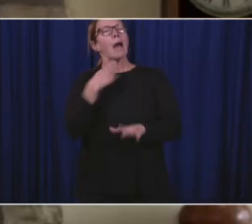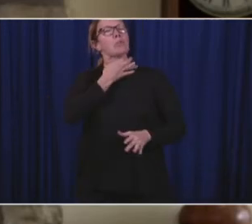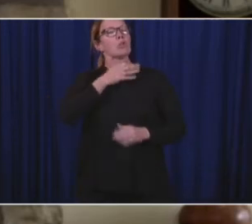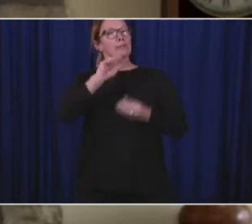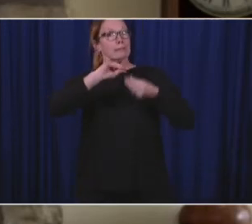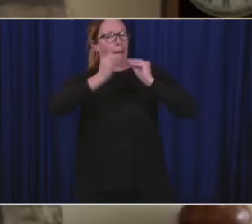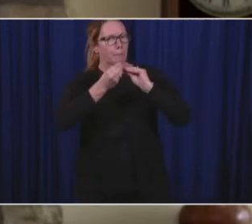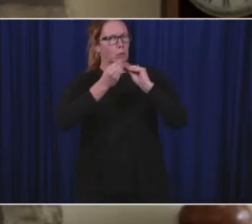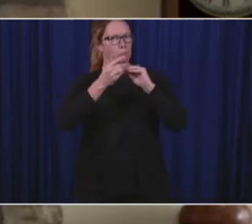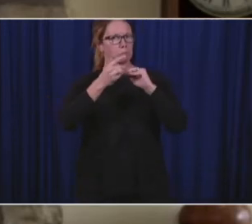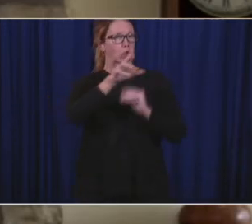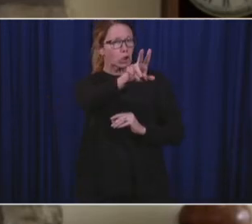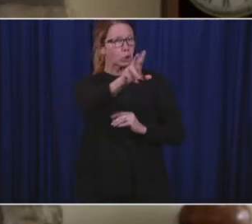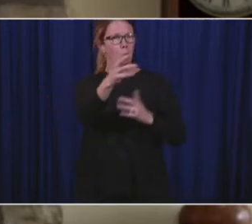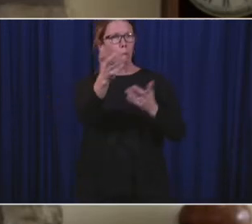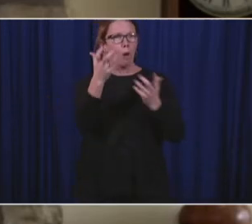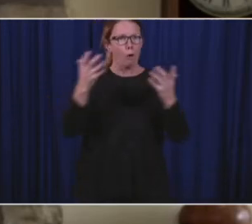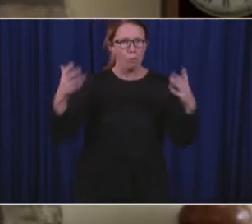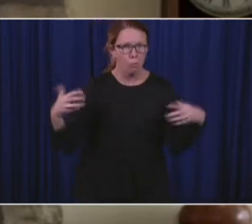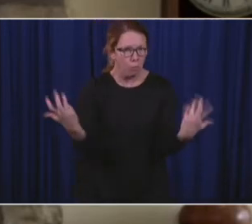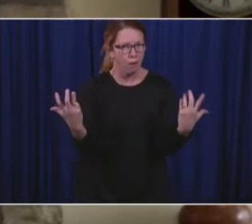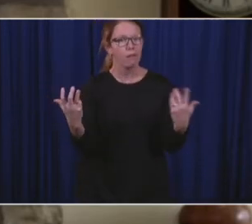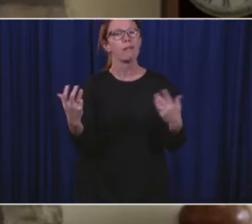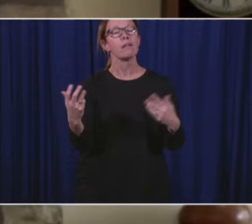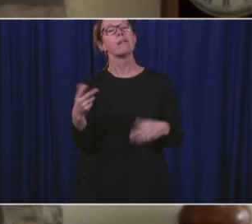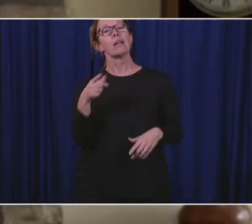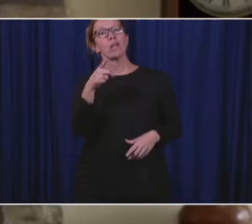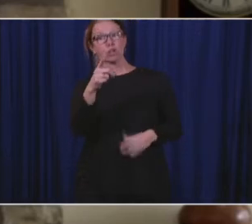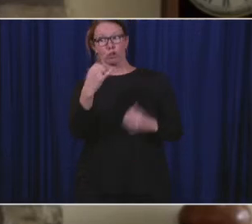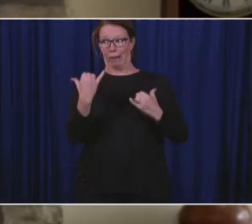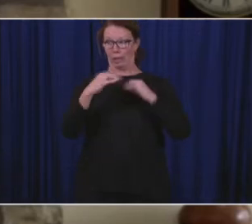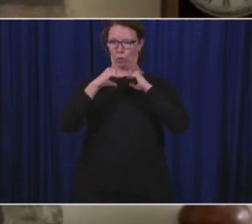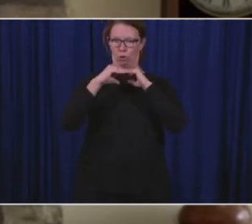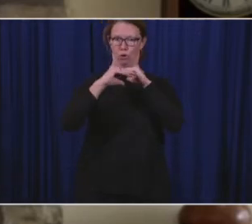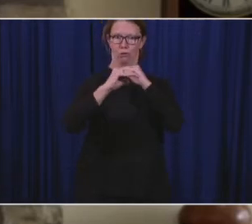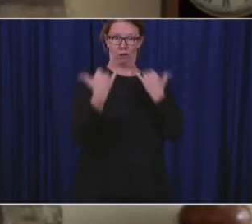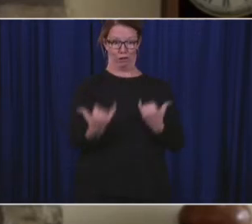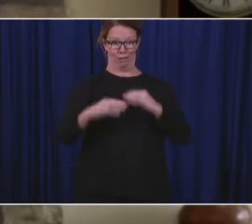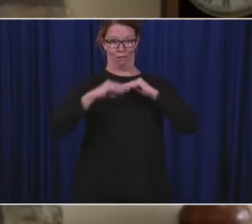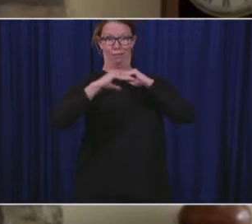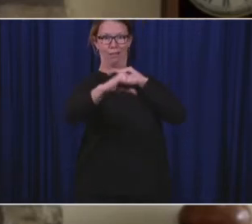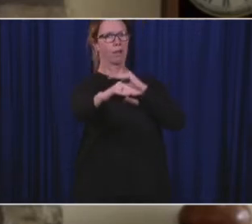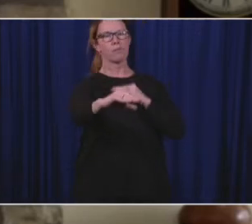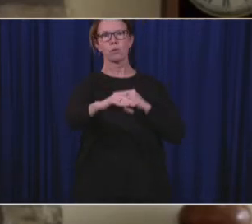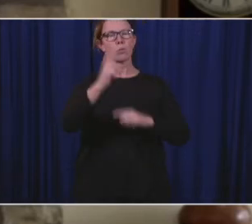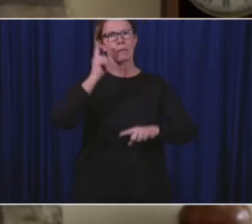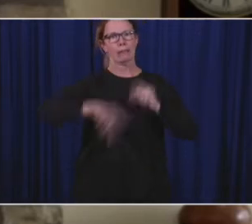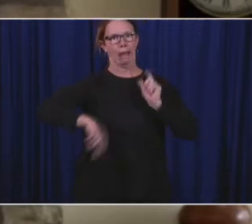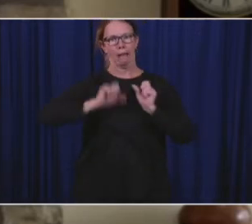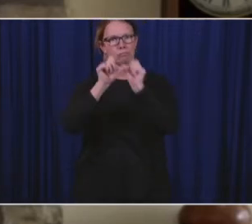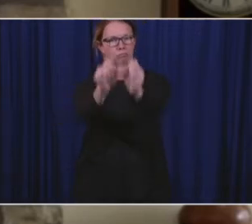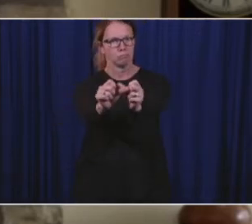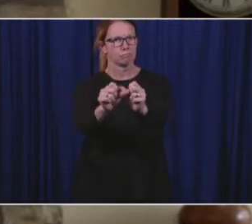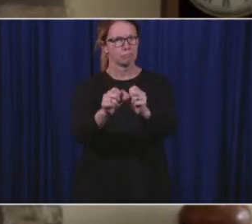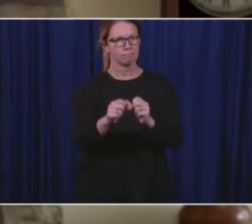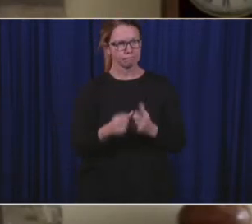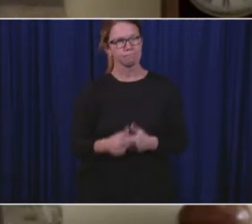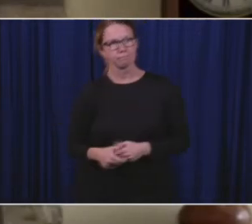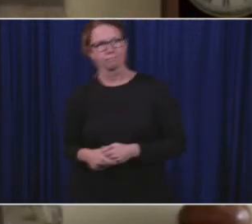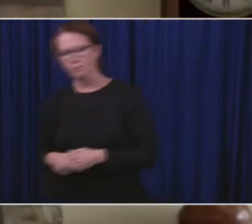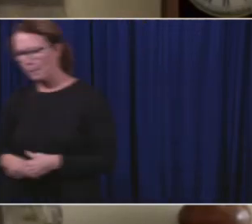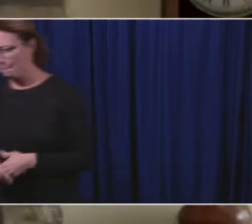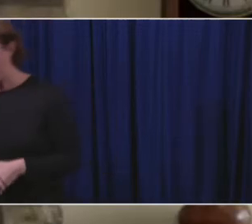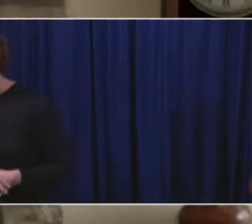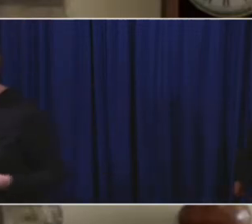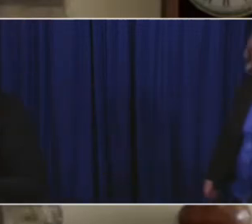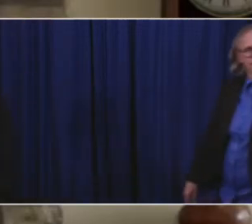you are saying that right now at the current level, it's not sustainable. Yeah, we're at a